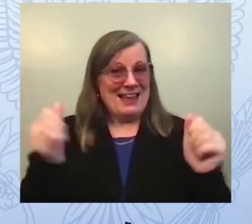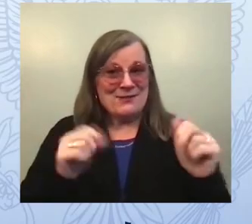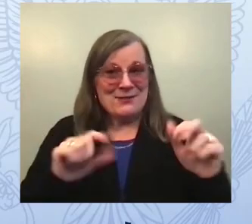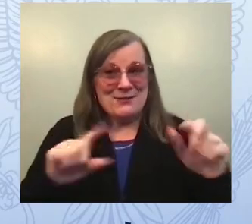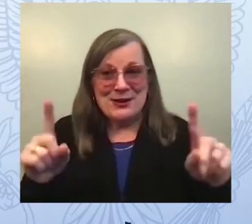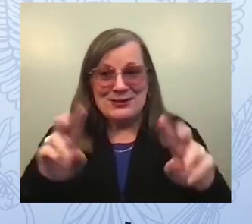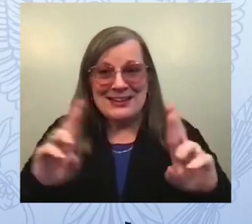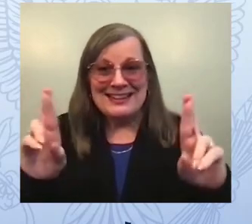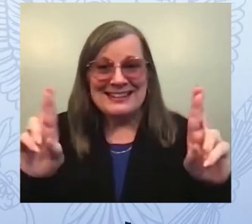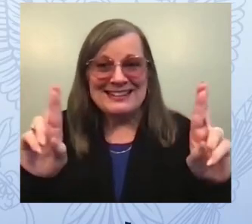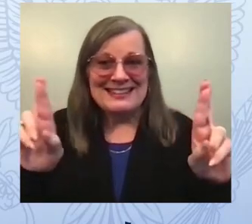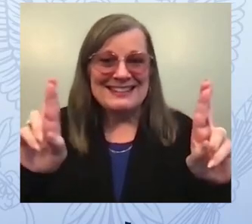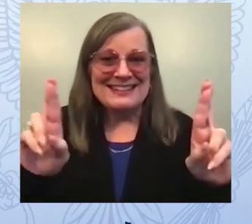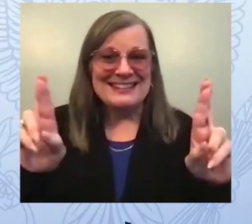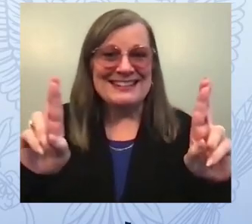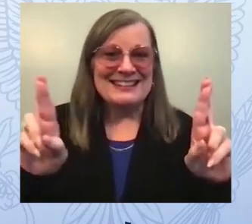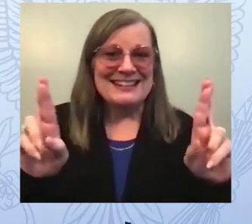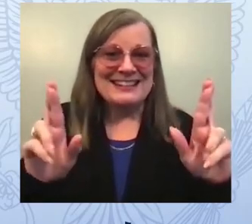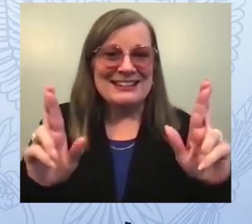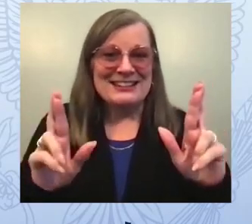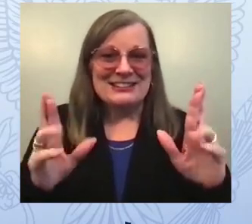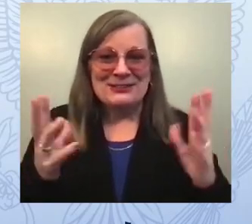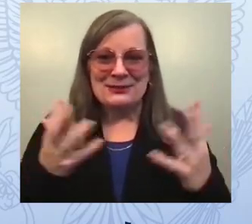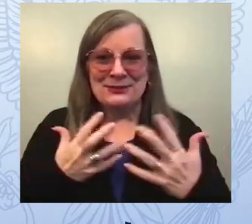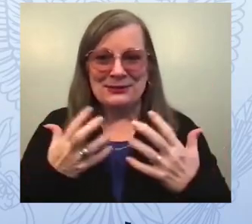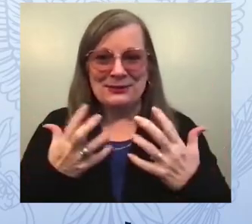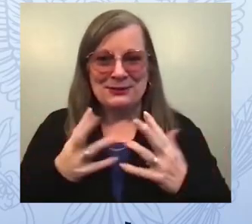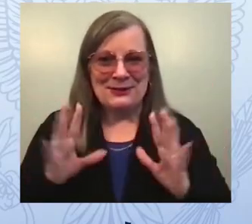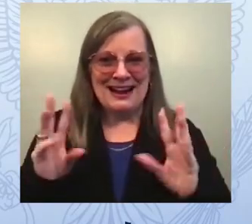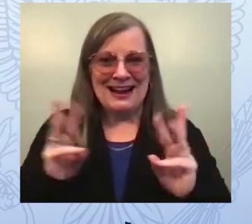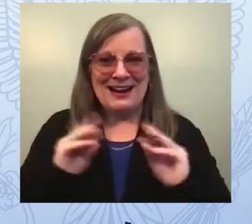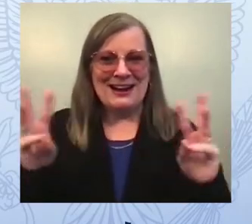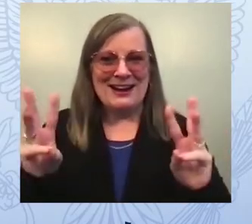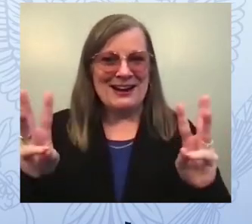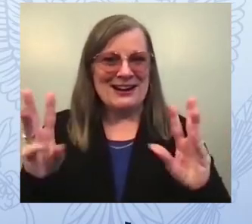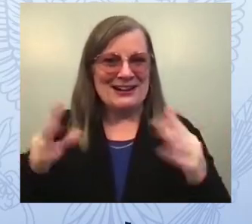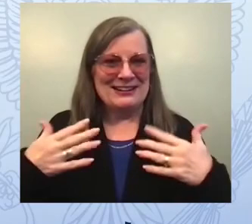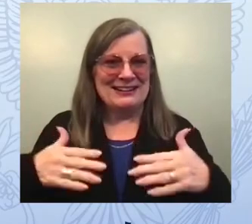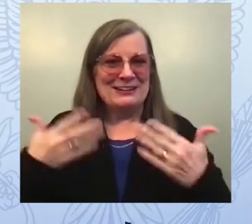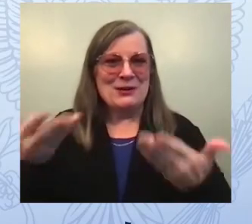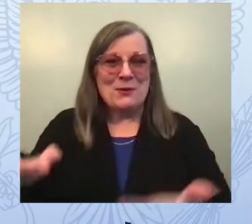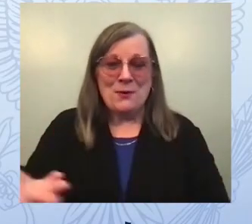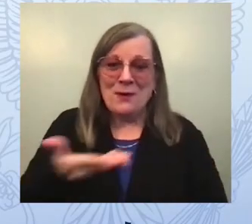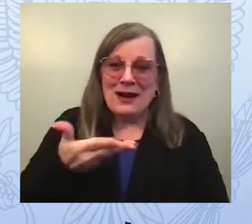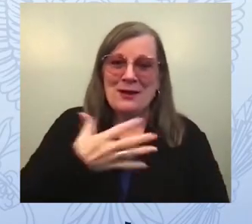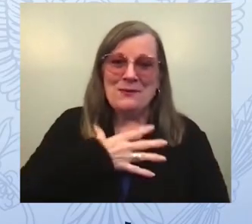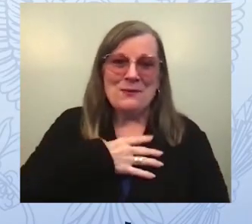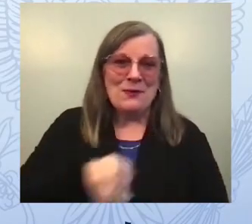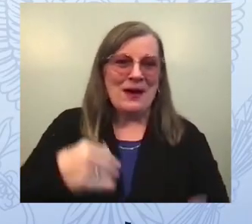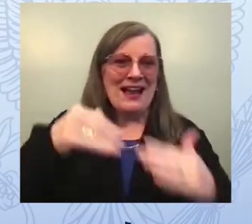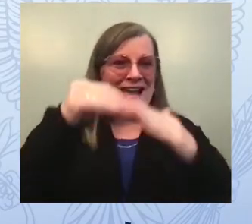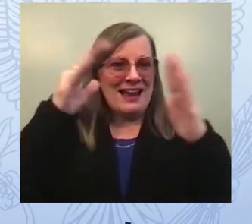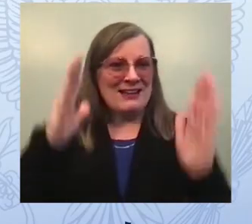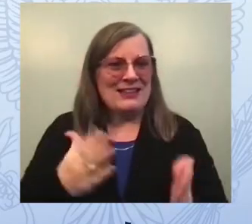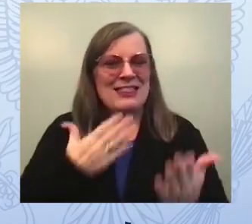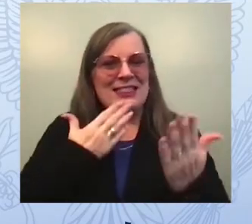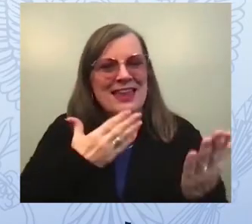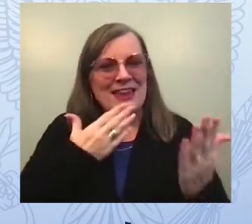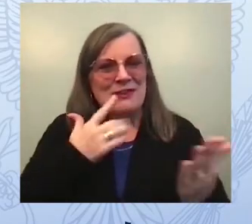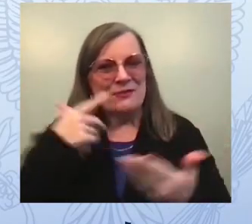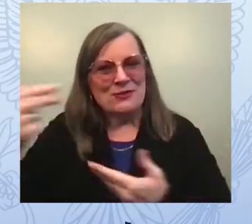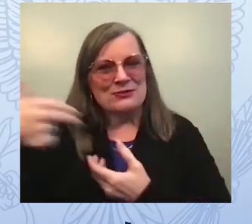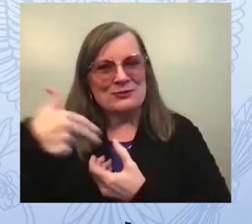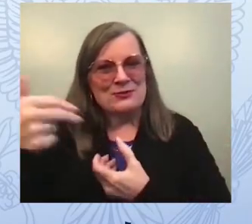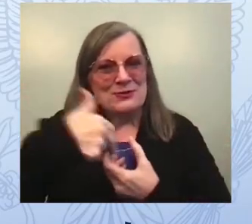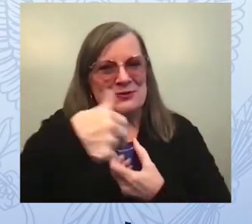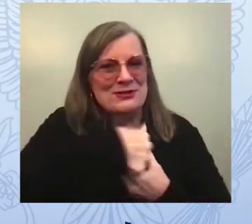Wow. So welcome to the White House, and thank you all for joining us today. It was wonderful talking